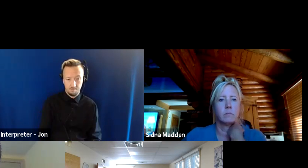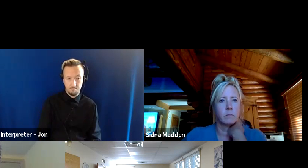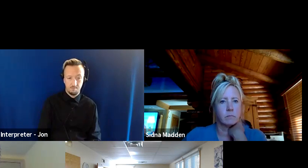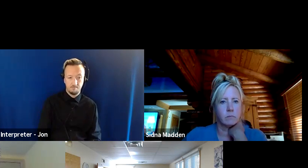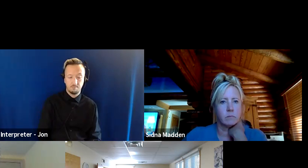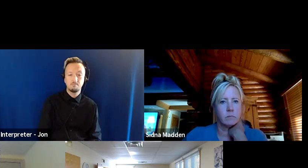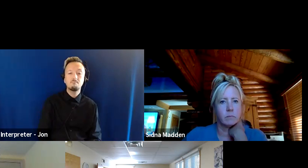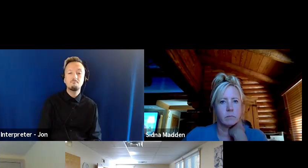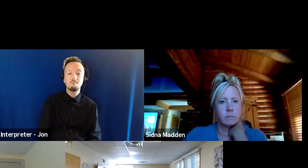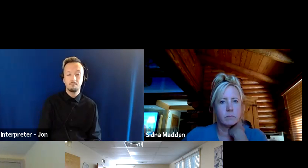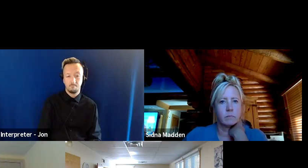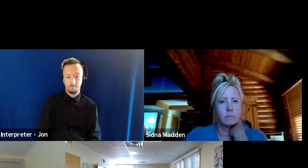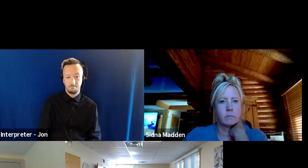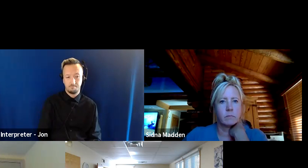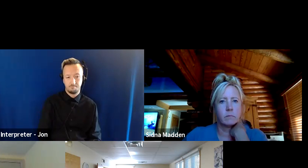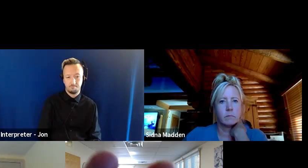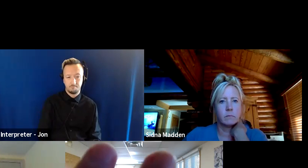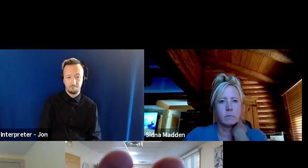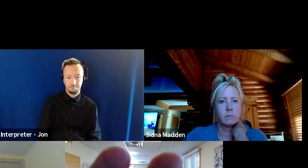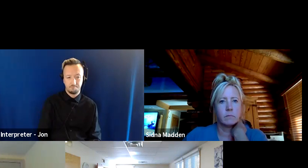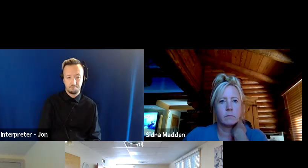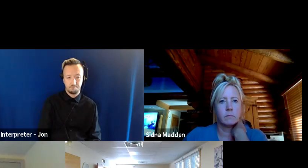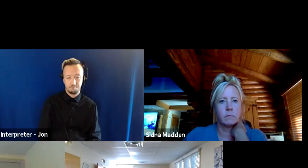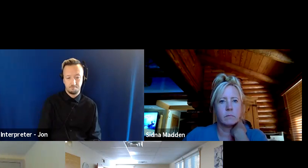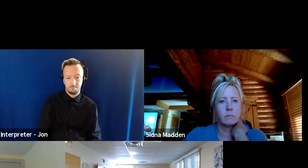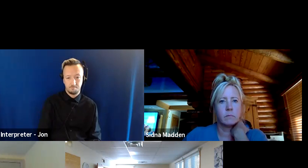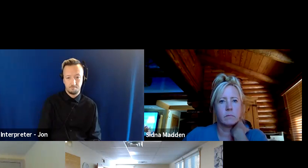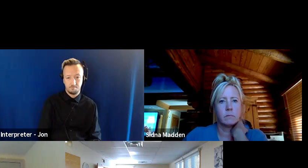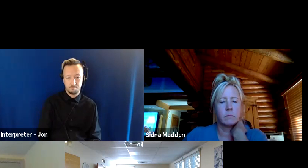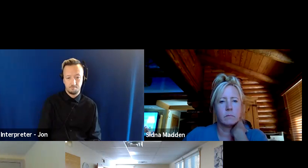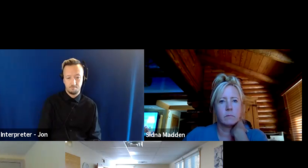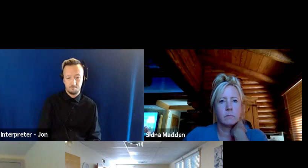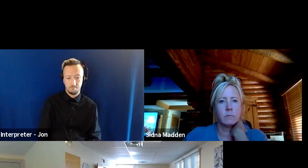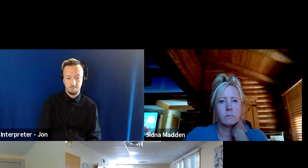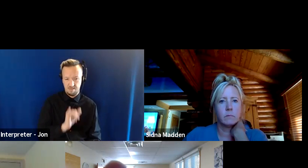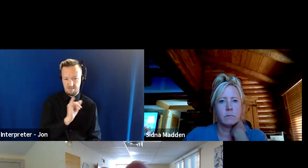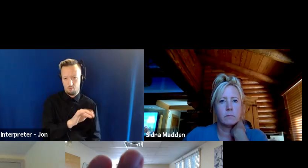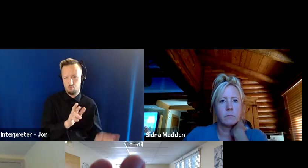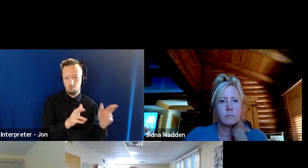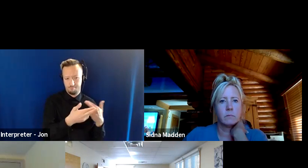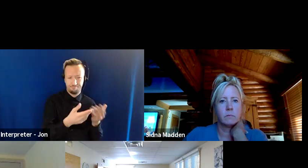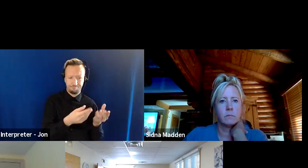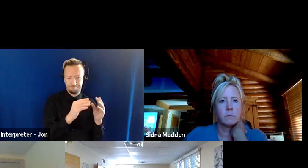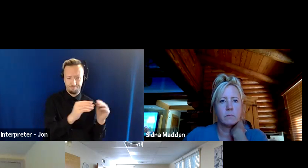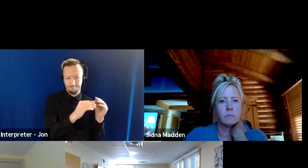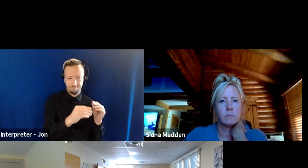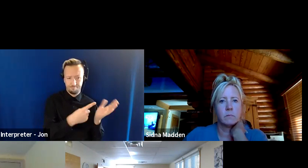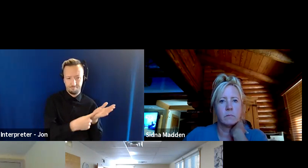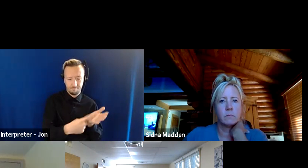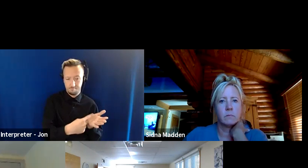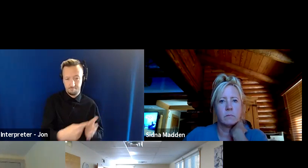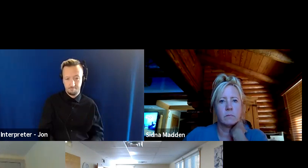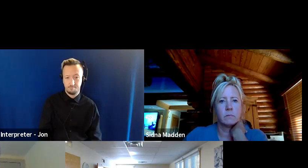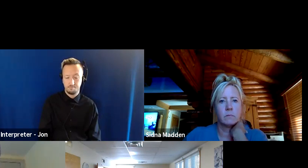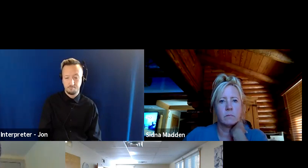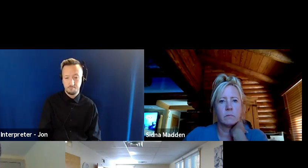don't know. Yeah. Oh, wait, is this the camera or this? That is How does that look? 2 fingers. Yeah.